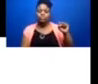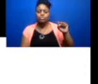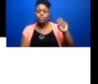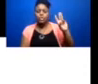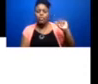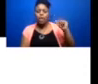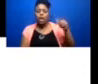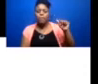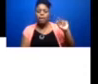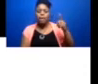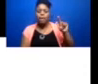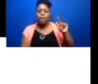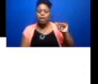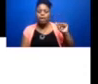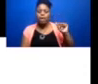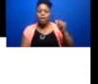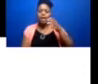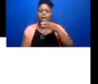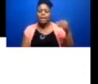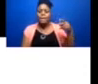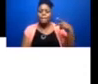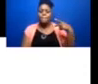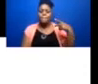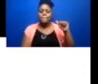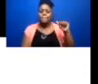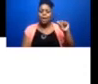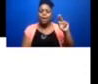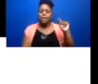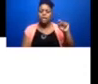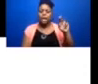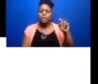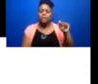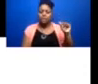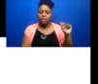also known as Boston, Massachusetts.